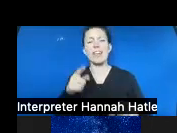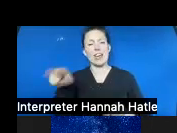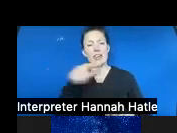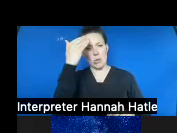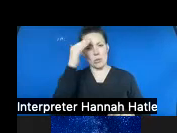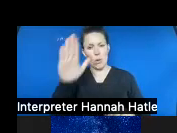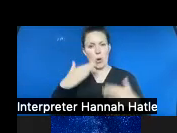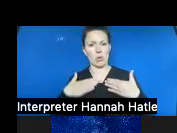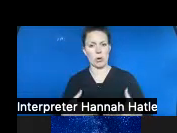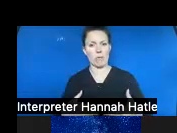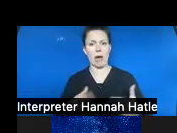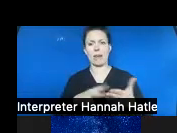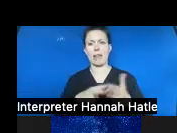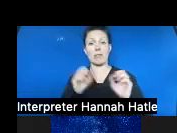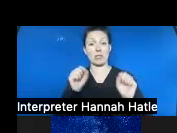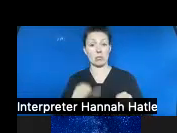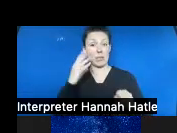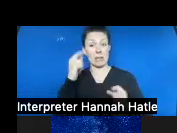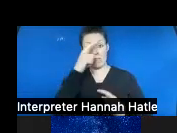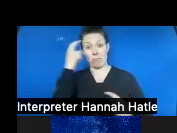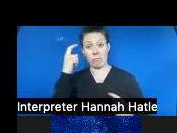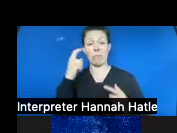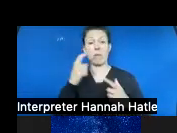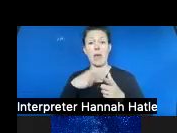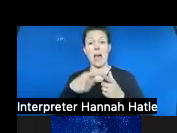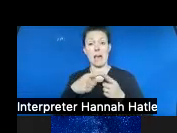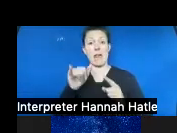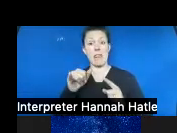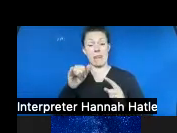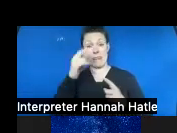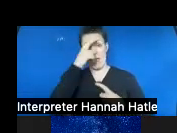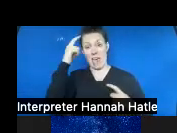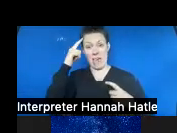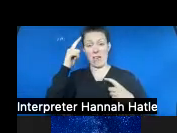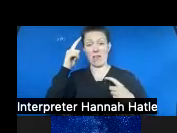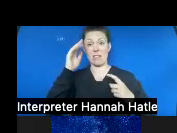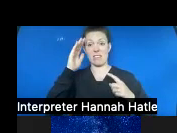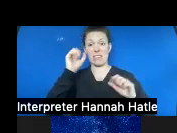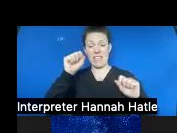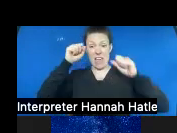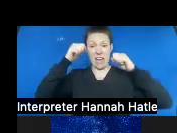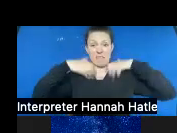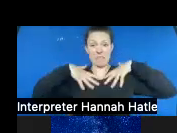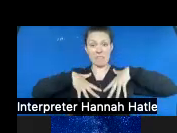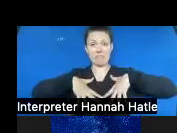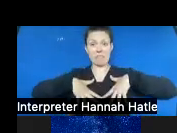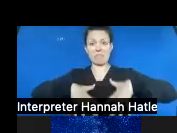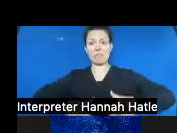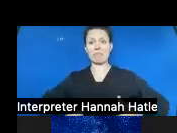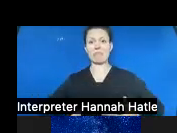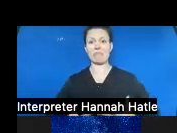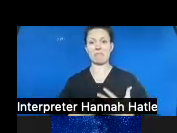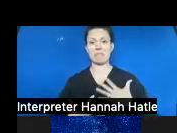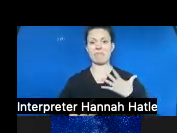can go through a traumatic experience, and then it manifests somewhere in our aura, in our spirit, and it could be an elbow